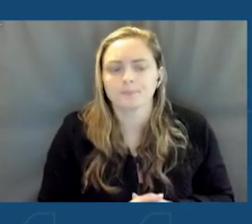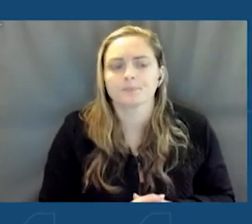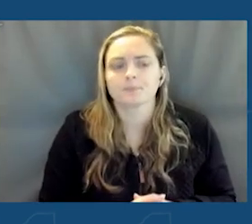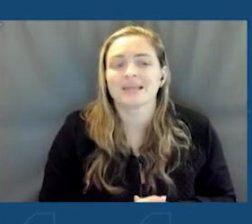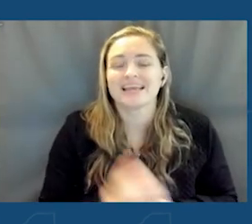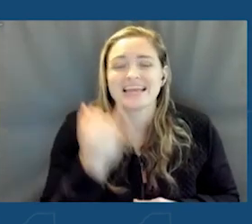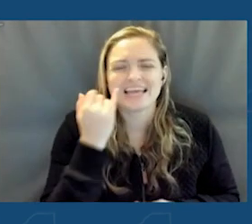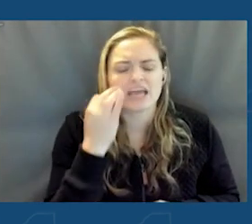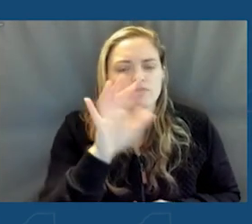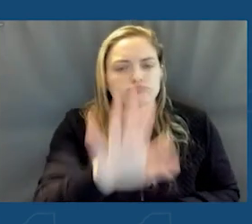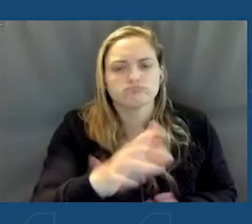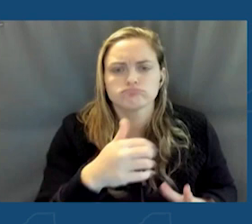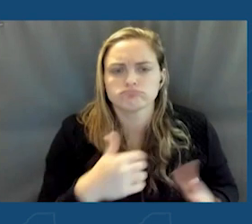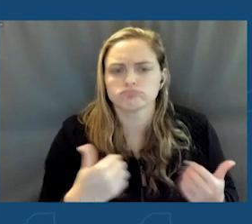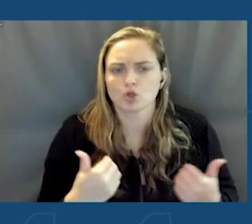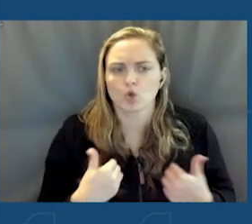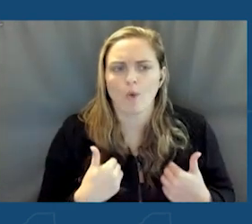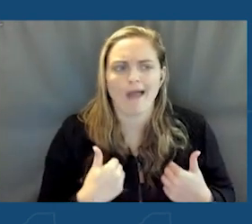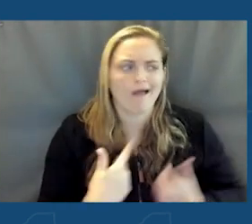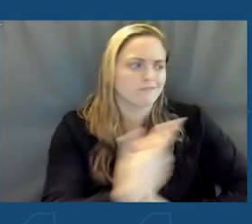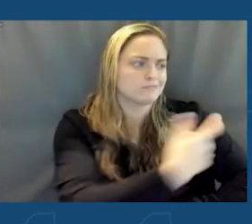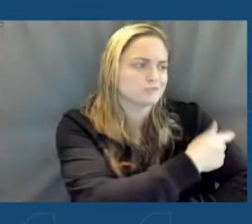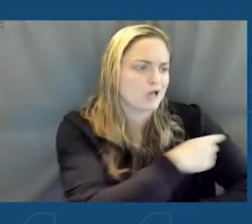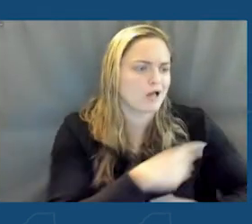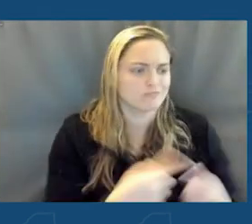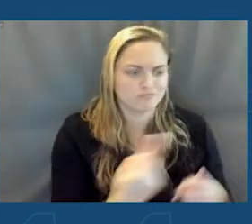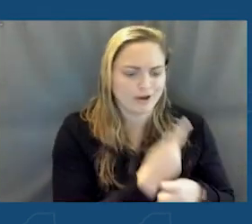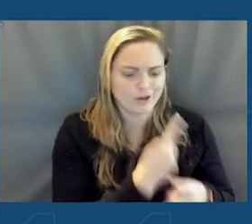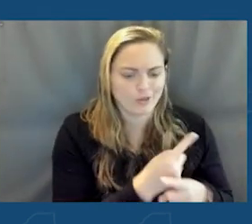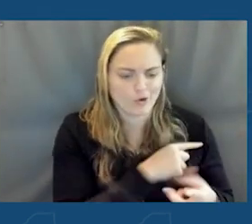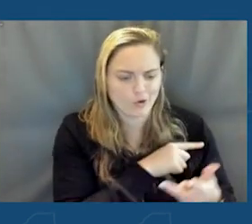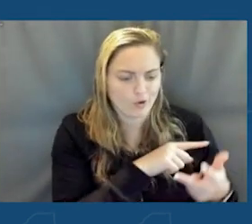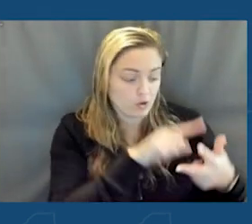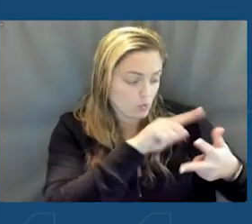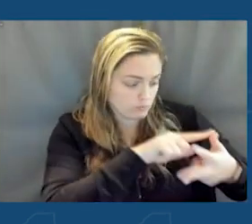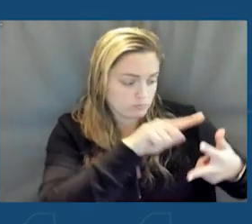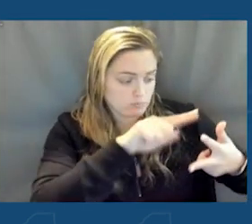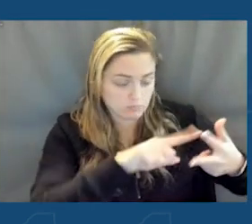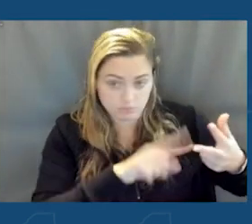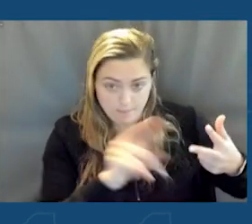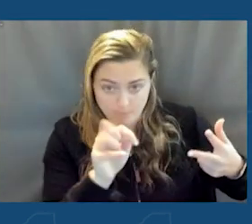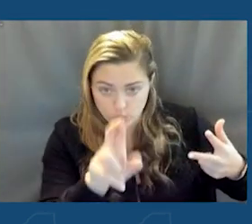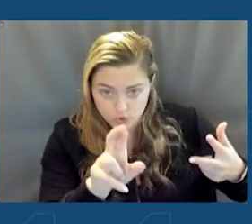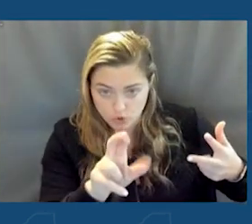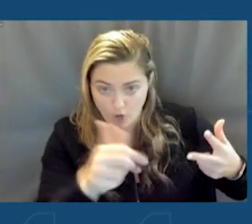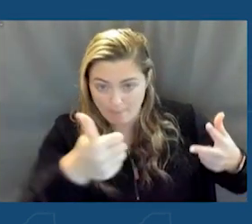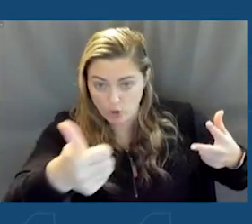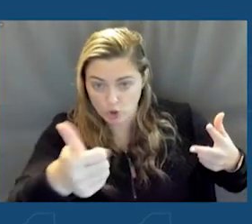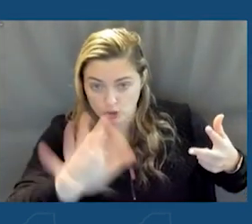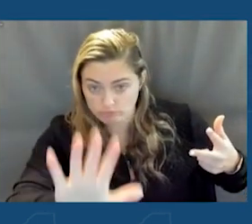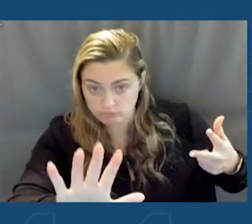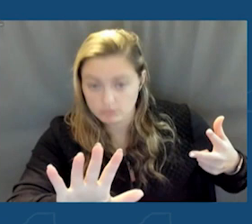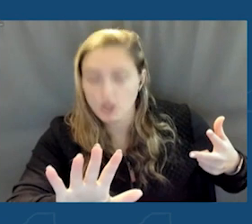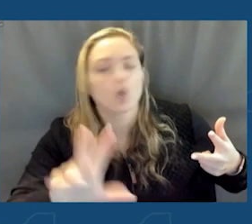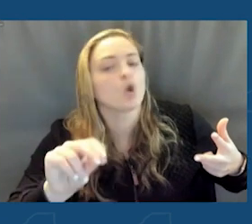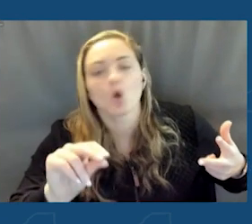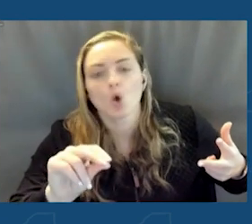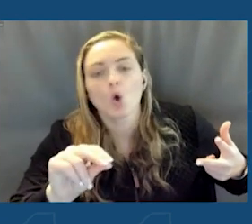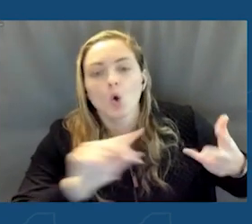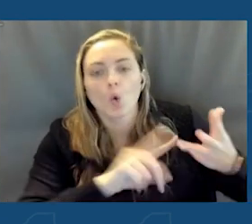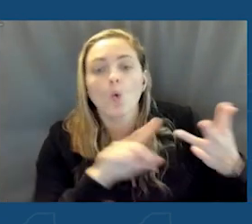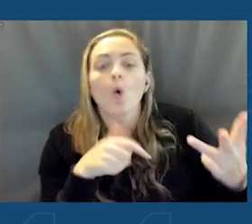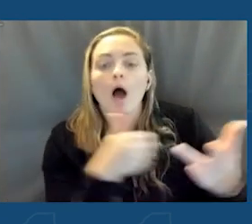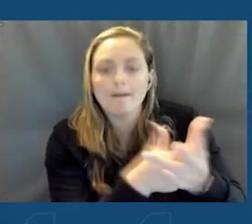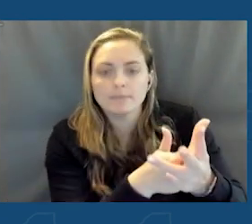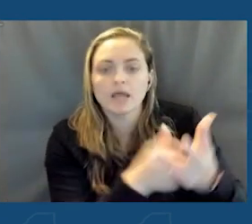your shot, you got your booster a while back, I got it last year, I'm all good. No. You need to get it updated, because